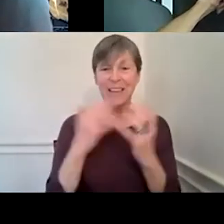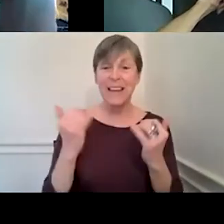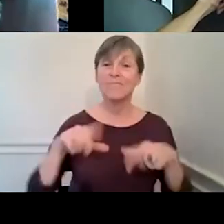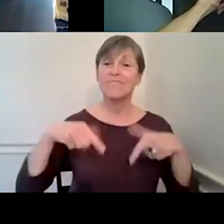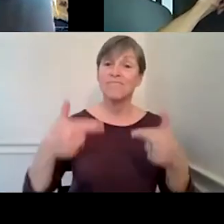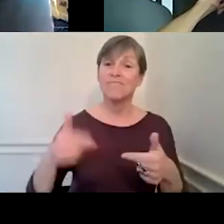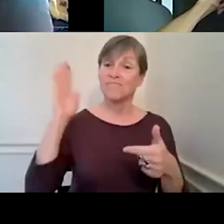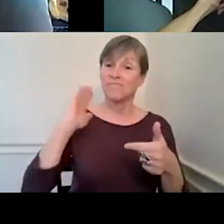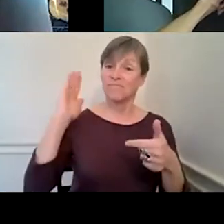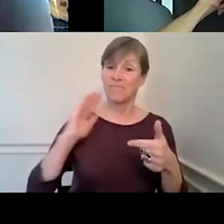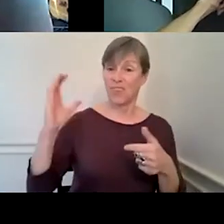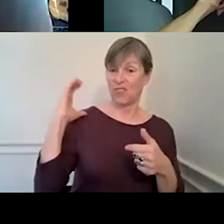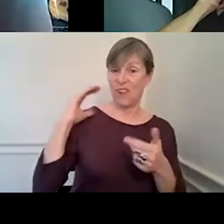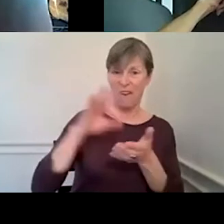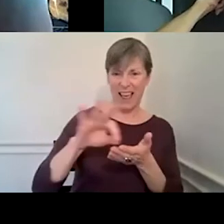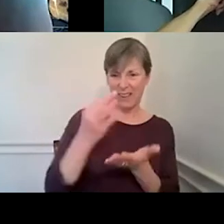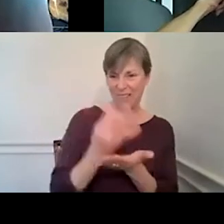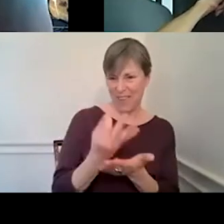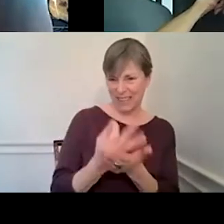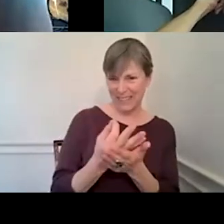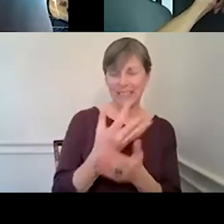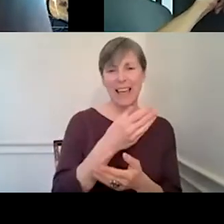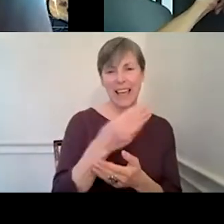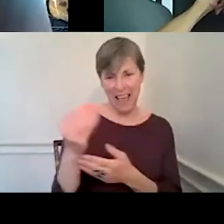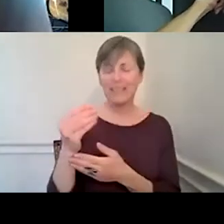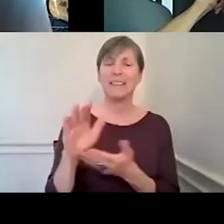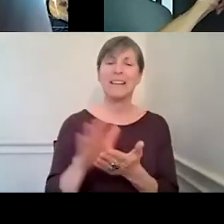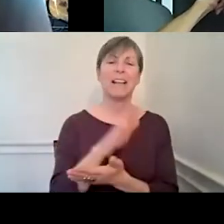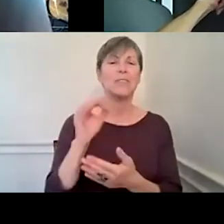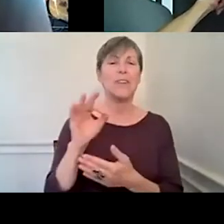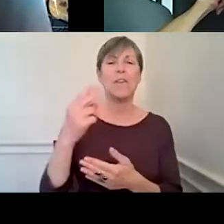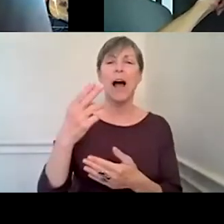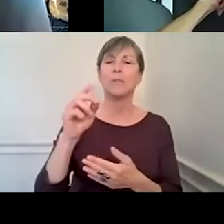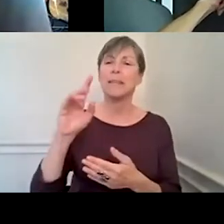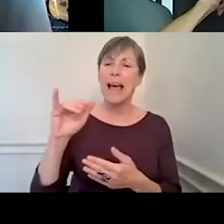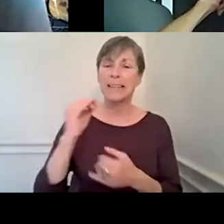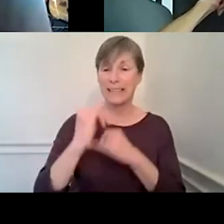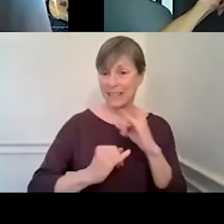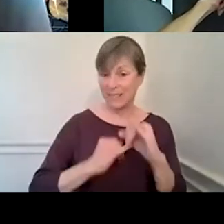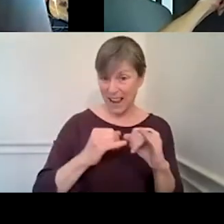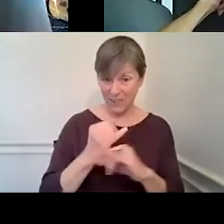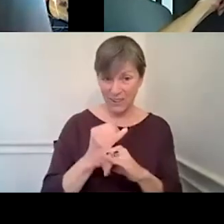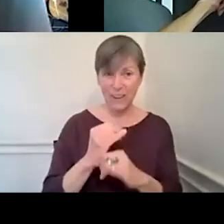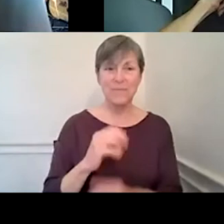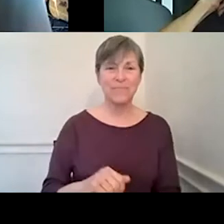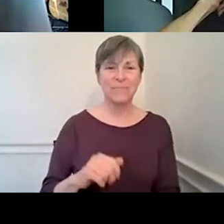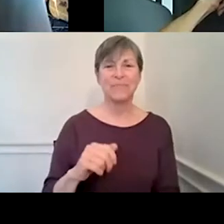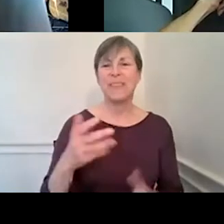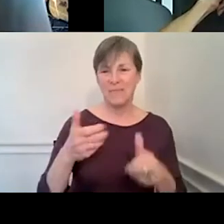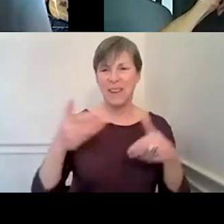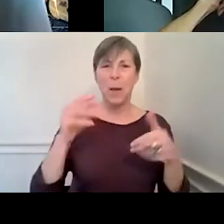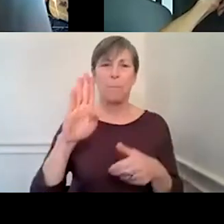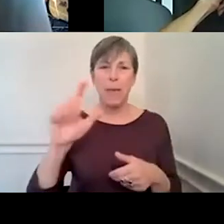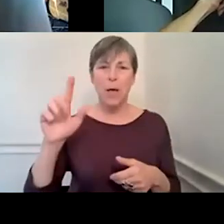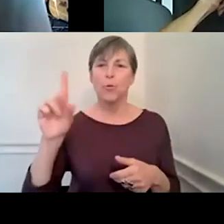Chair of Accounting and Finance and the current Chair of International Hospitality and Service Innovation, Bill Jesnak. Welcome everyone, and I